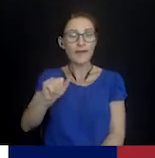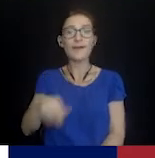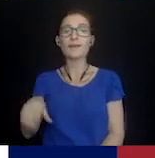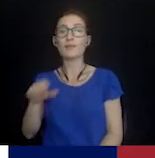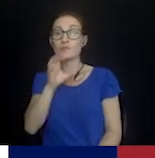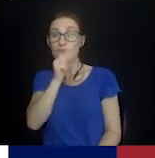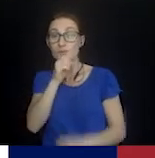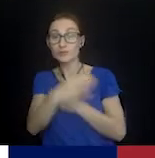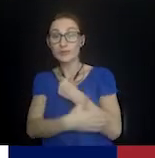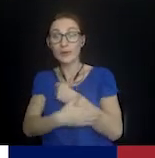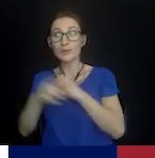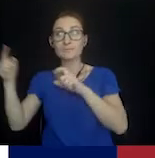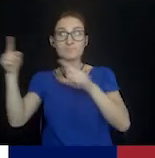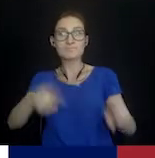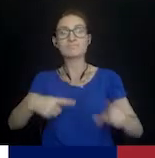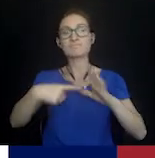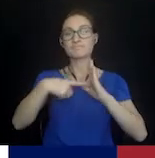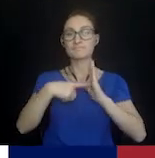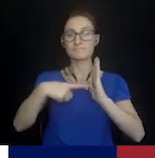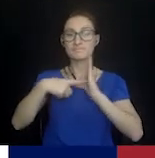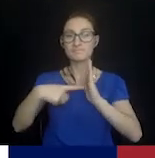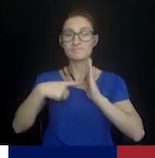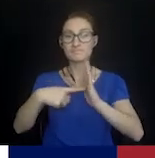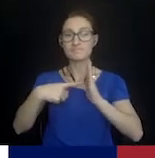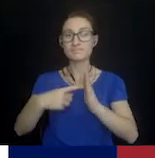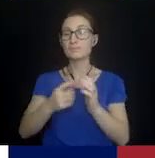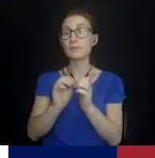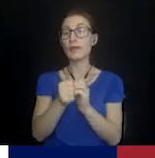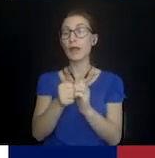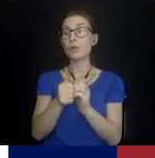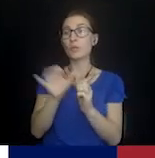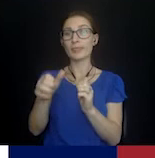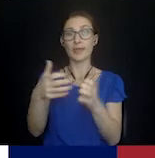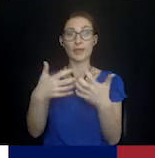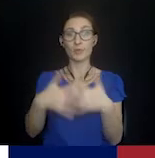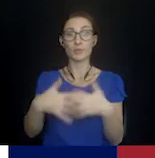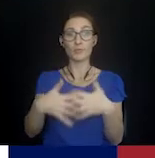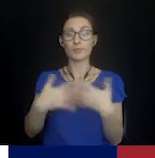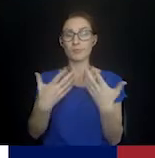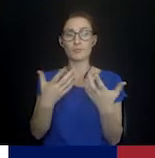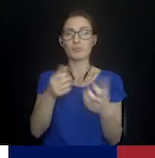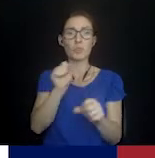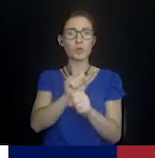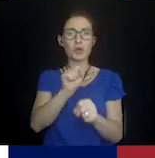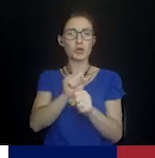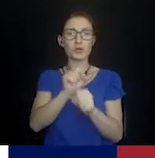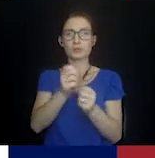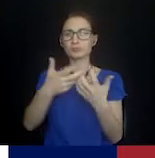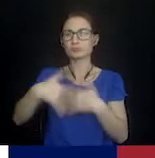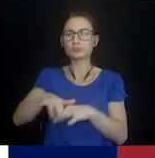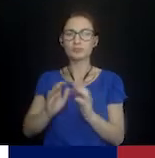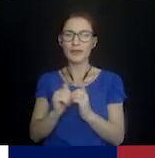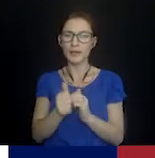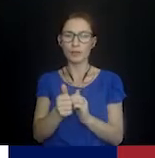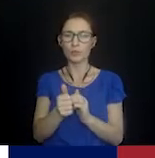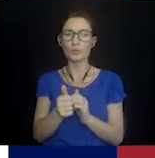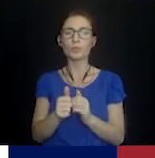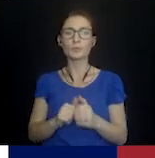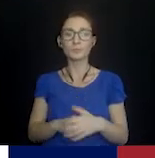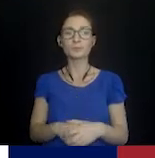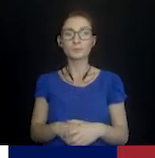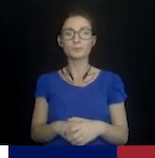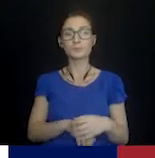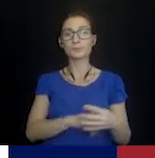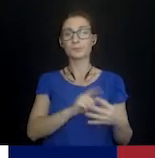County to give demonstrations on how those pieces of equipment worked and how voters with disabilities use them